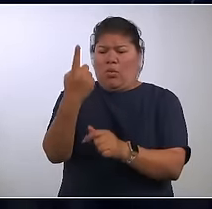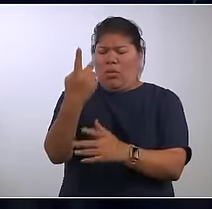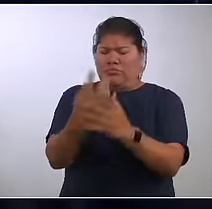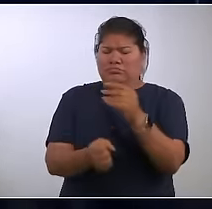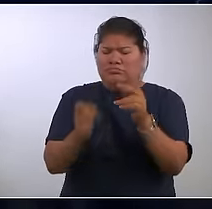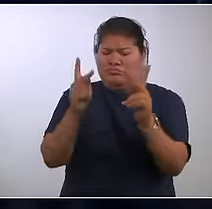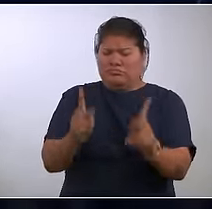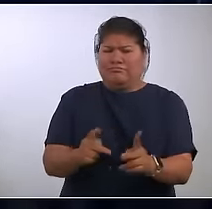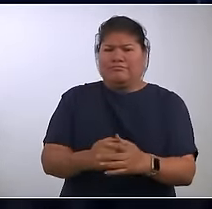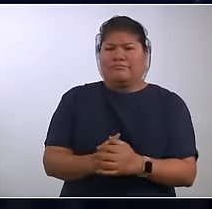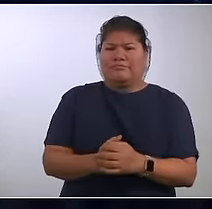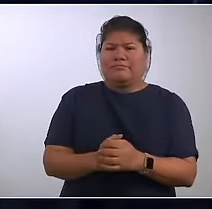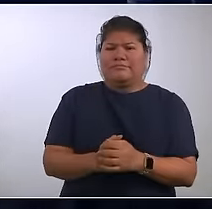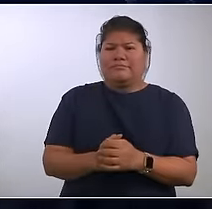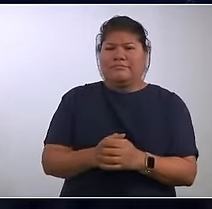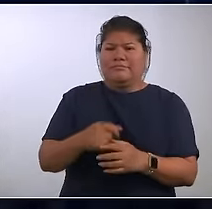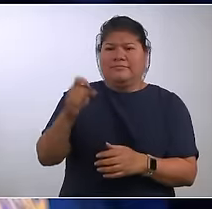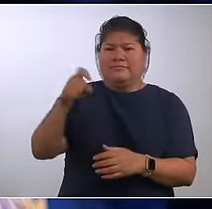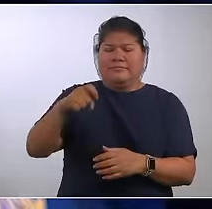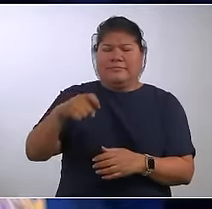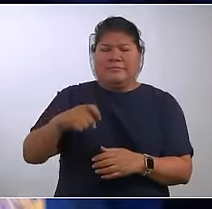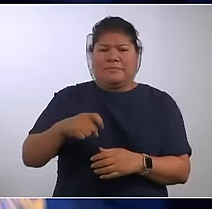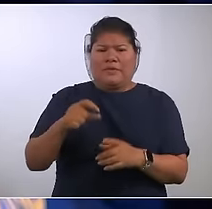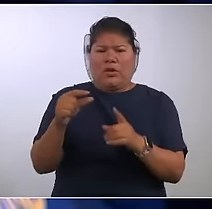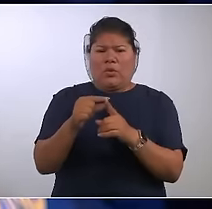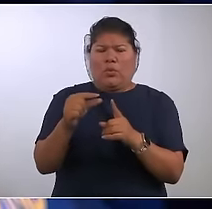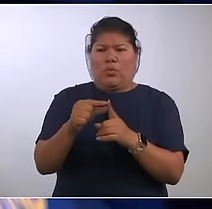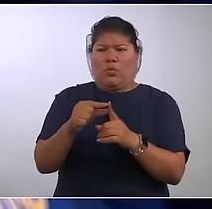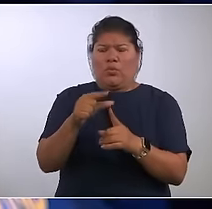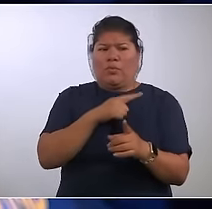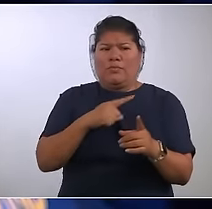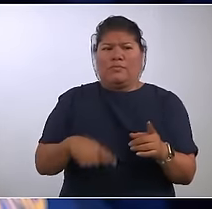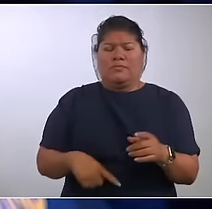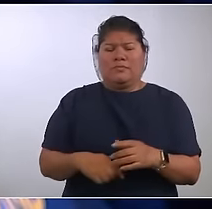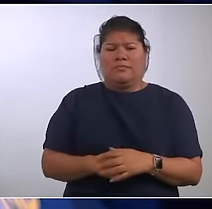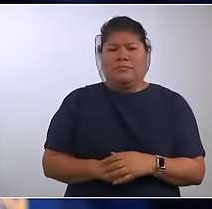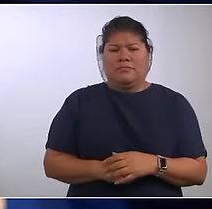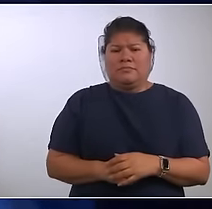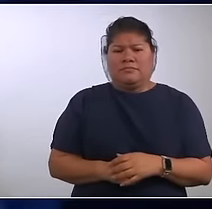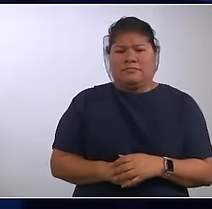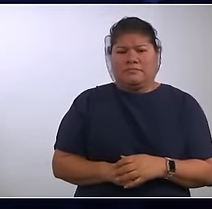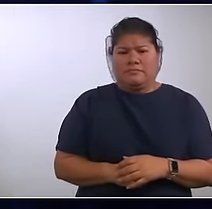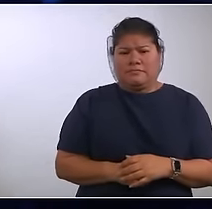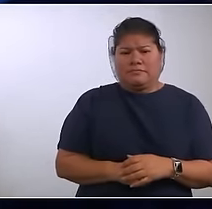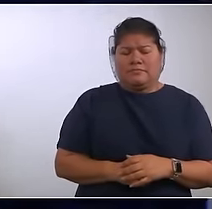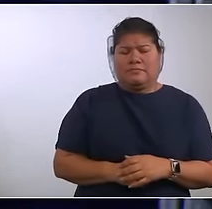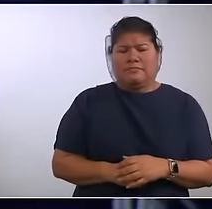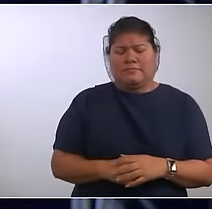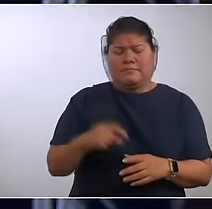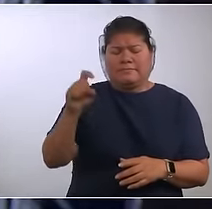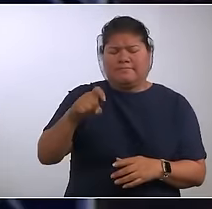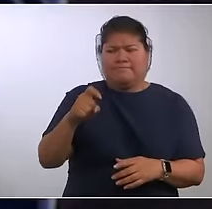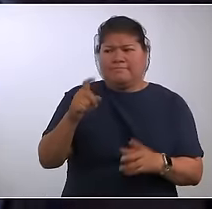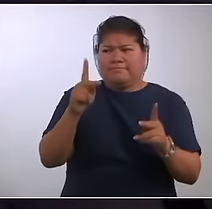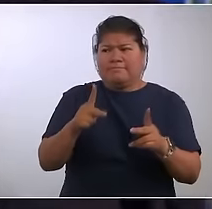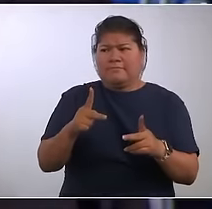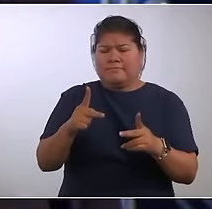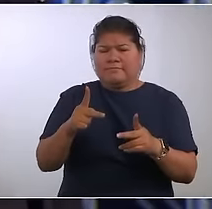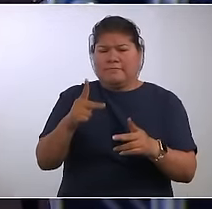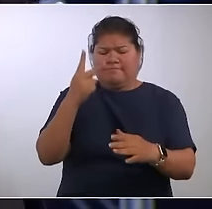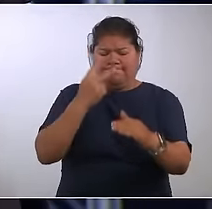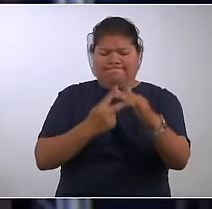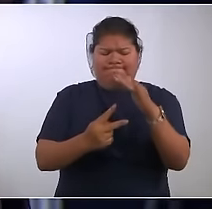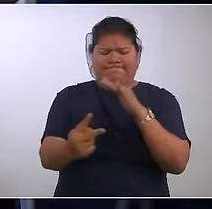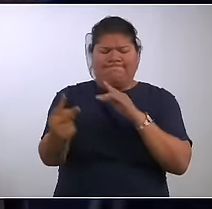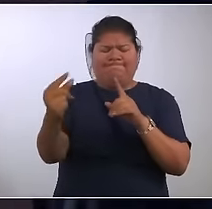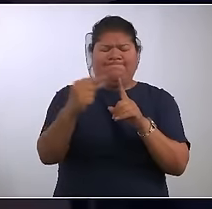Esa persona perdida. That is needing a word from the Lord. Que necesita palabra del Señor. That is needing someone to release a